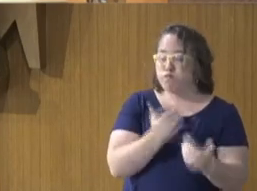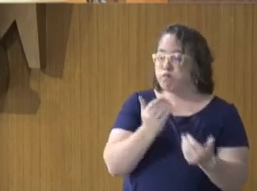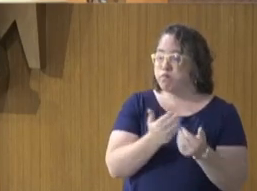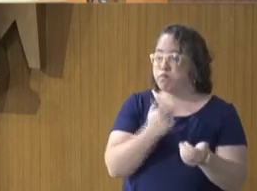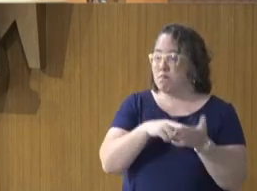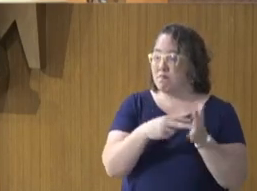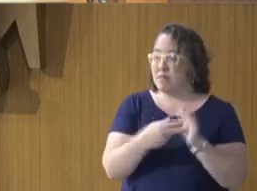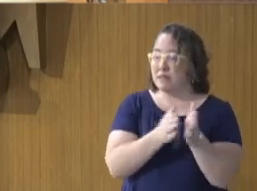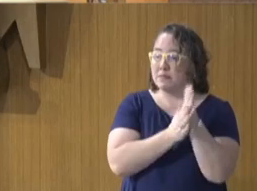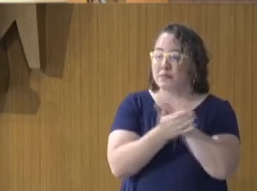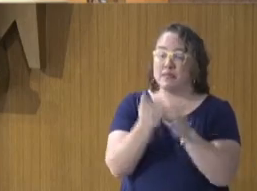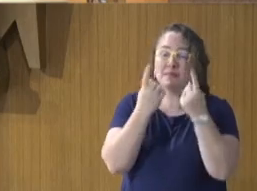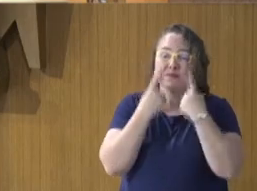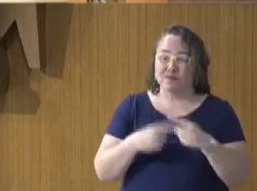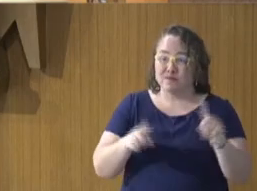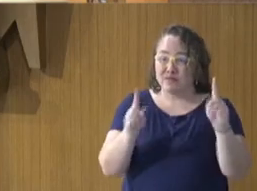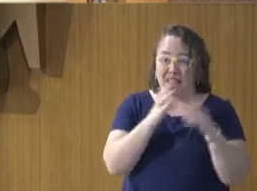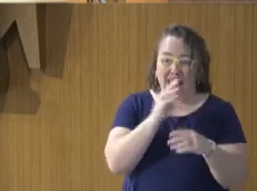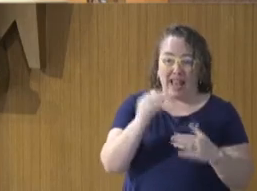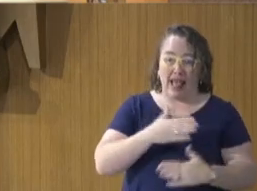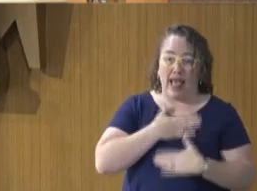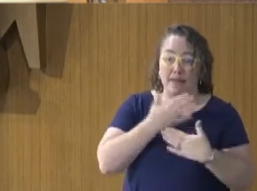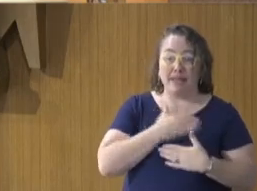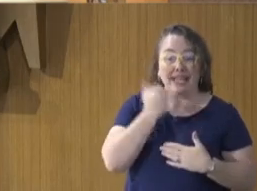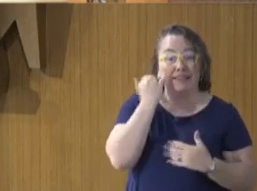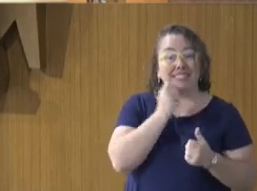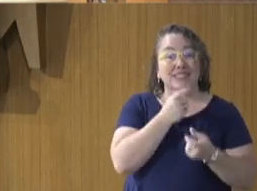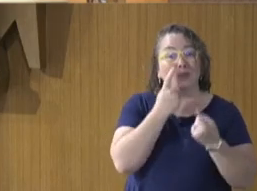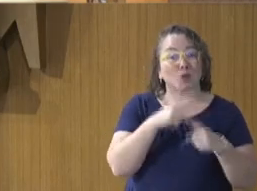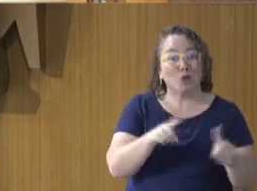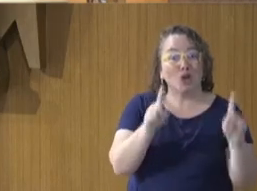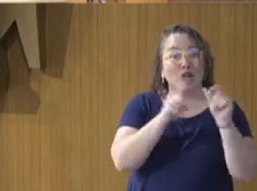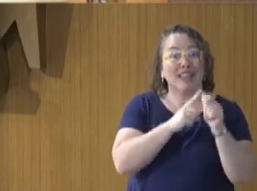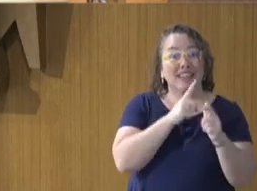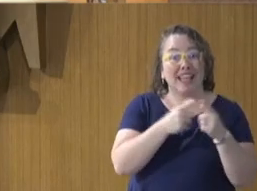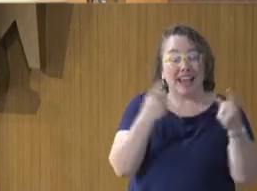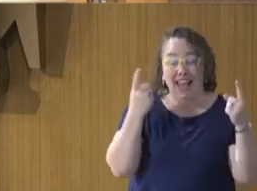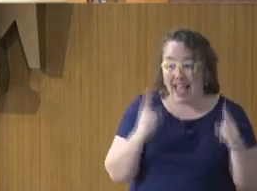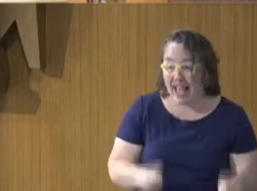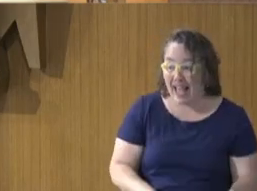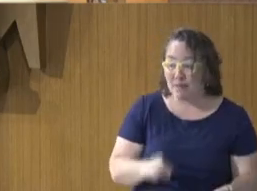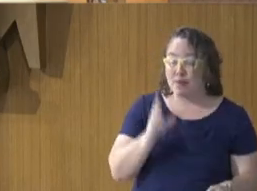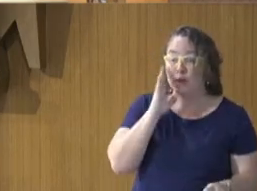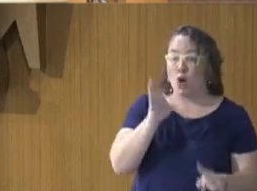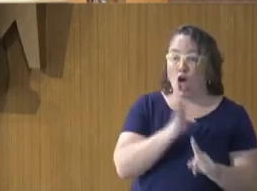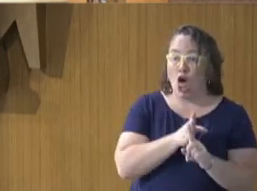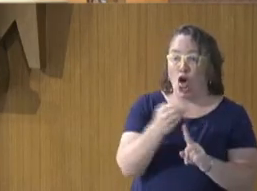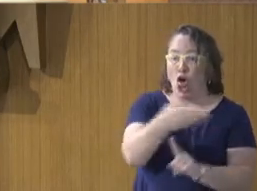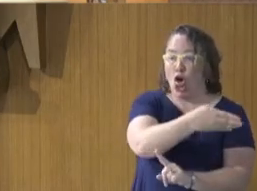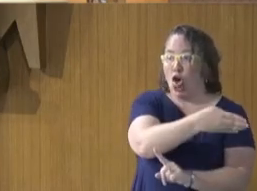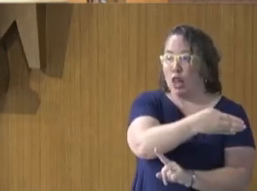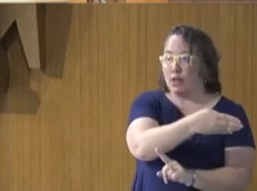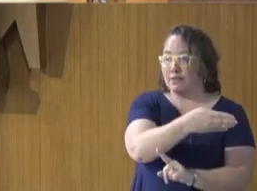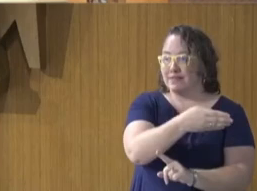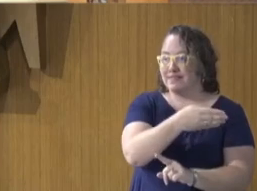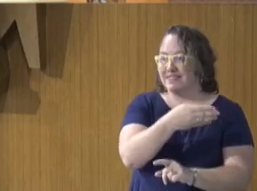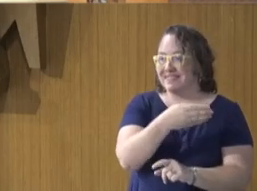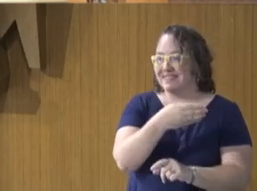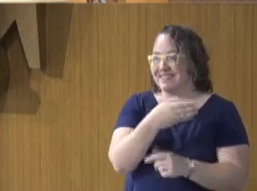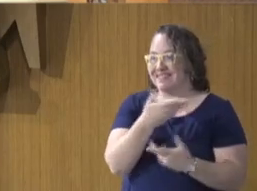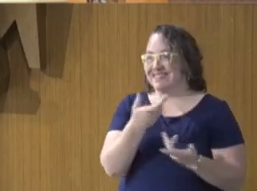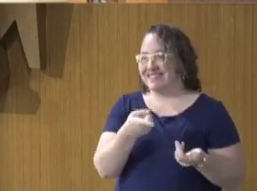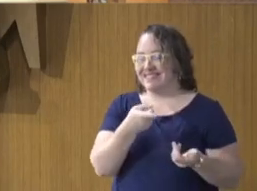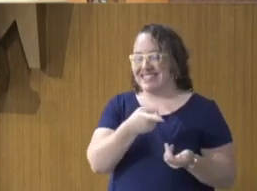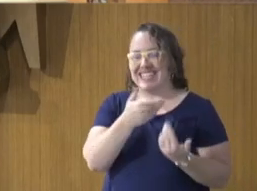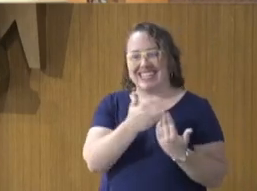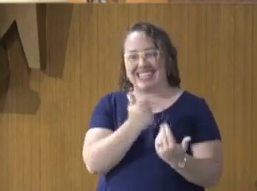success and happiness. And if that one doesn't work, they'll put you on another diversion. The Way of the Philistines will tell you